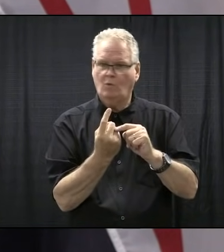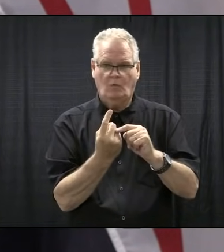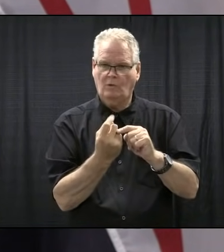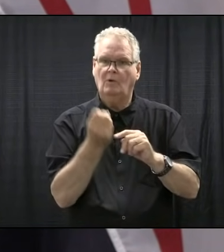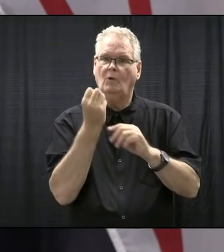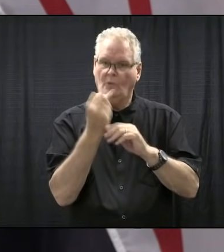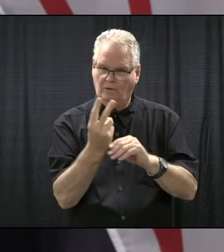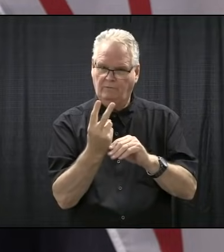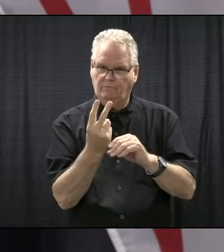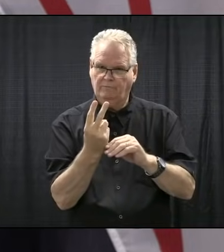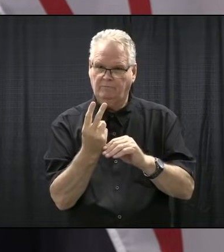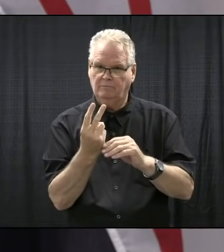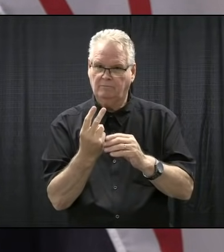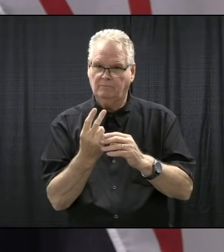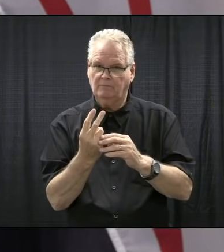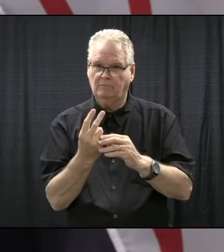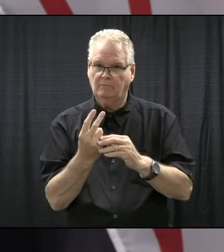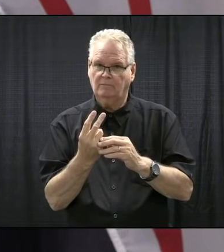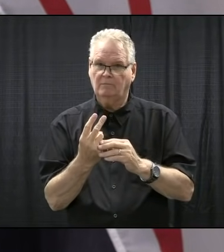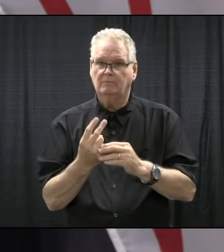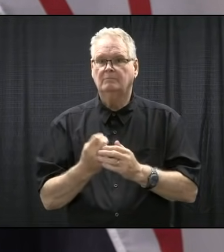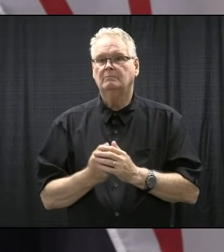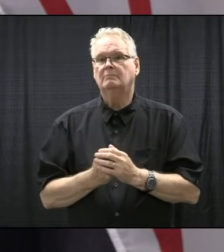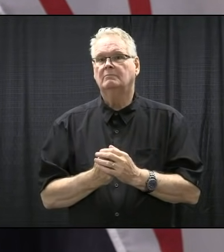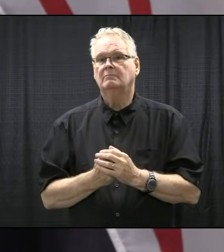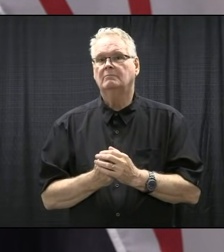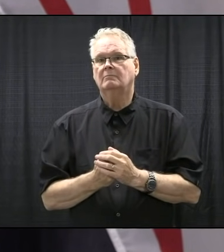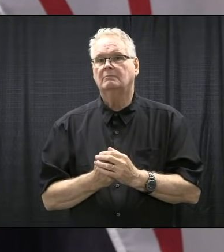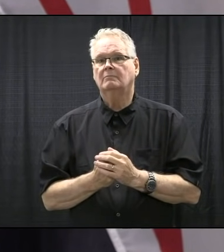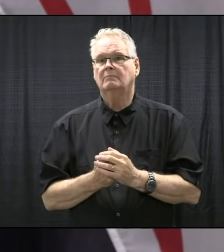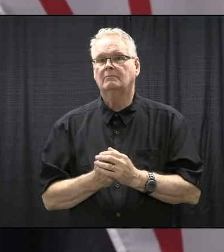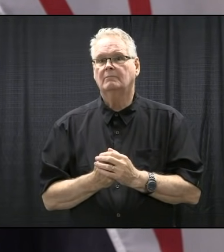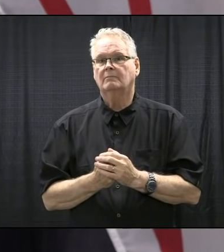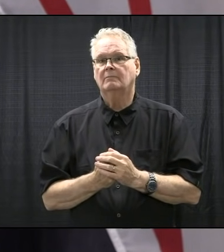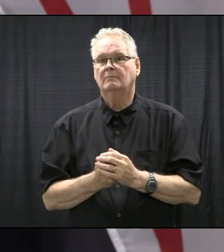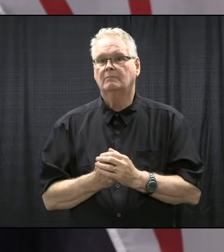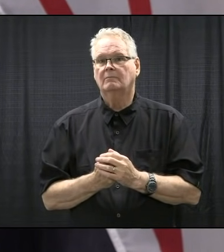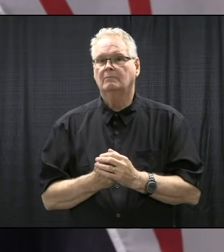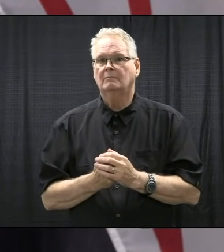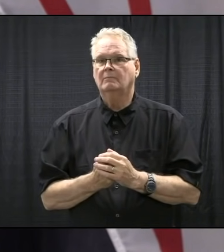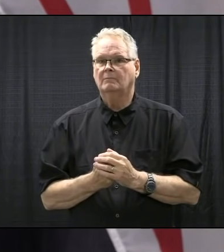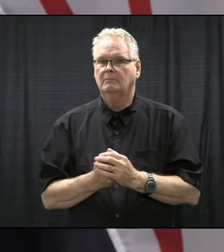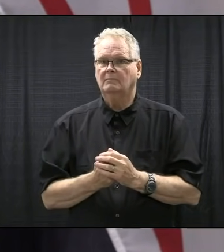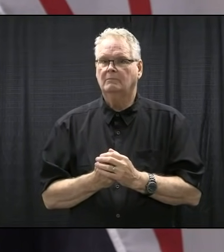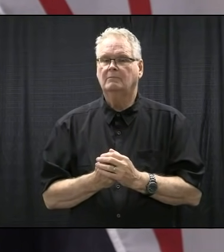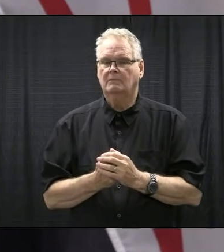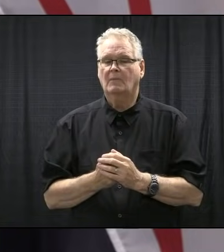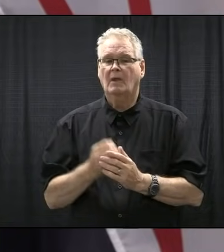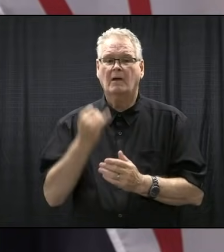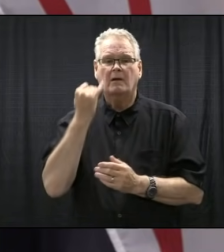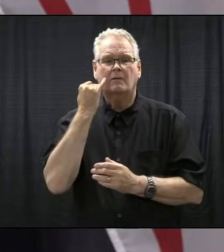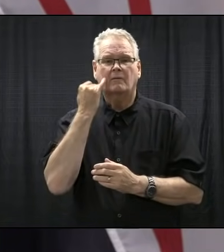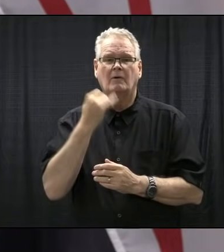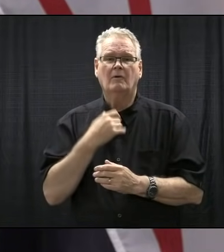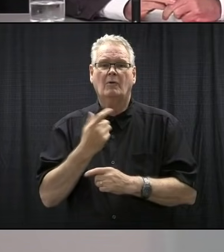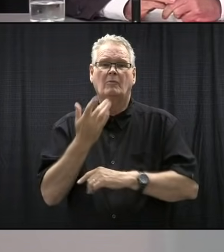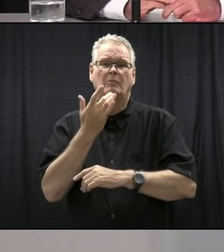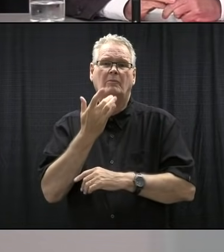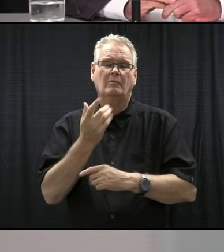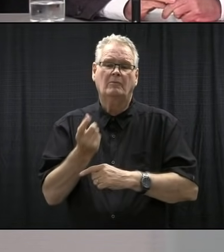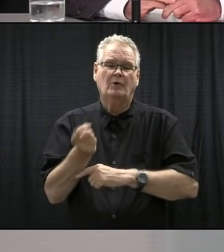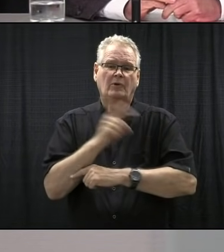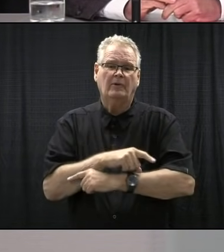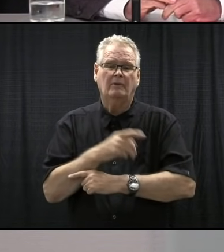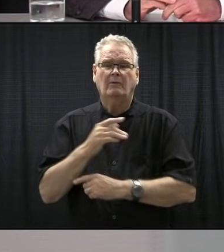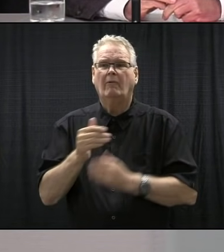12 later in the year, then you wait until you actually hit the 12 mark, and then you can get the vaccine. Thank you. And in Ontario, we've noticed that they're beginning